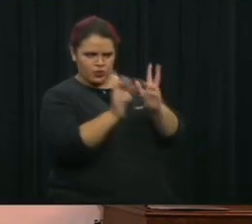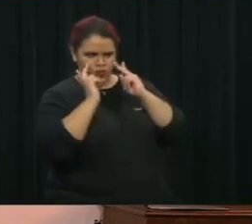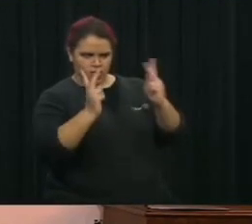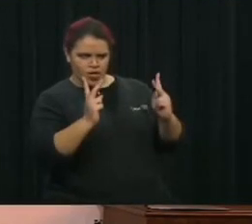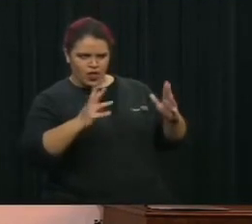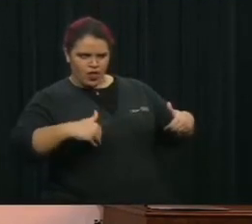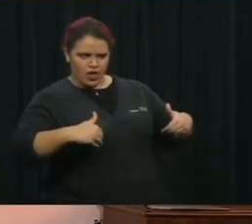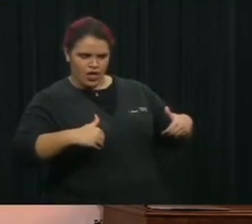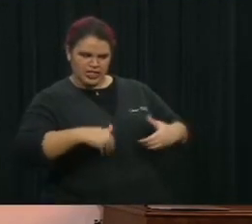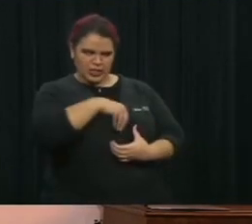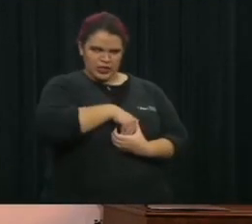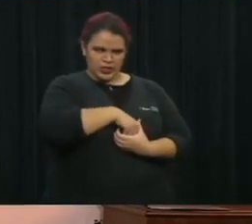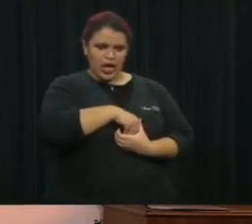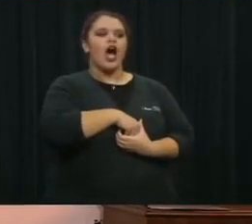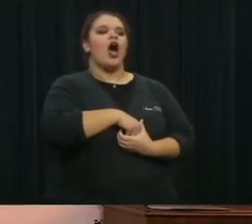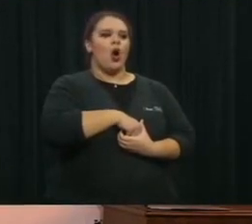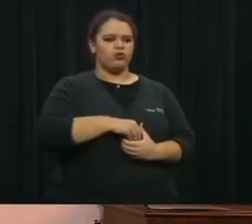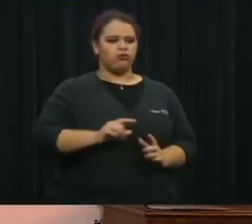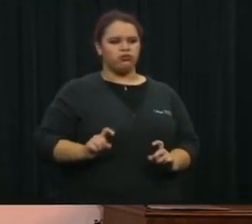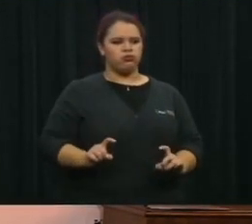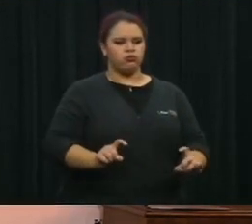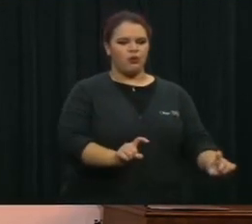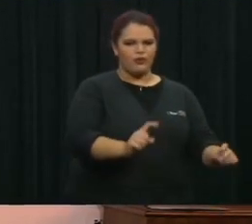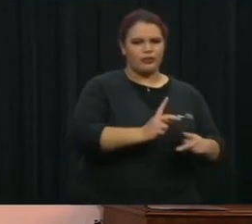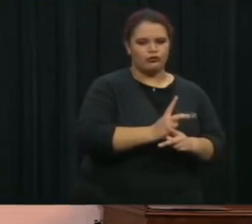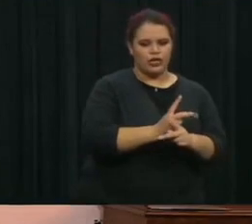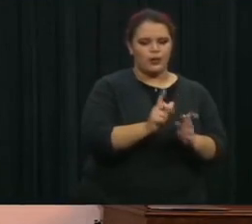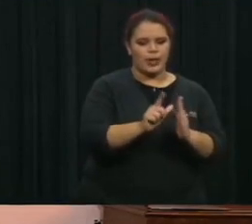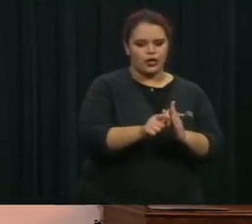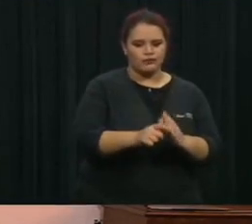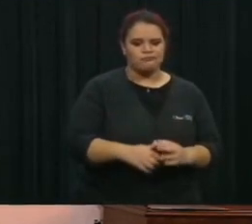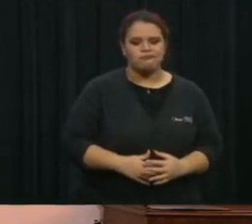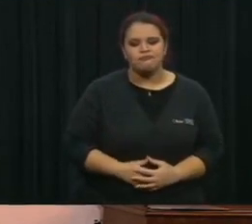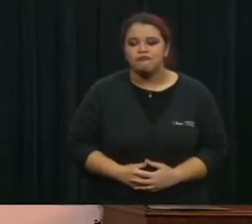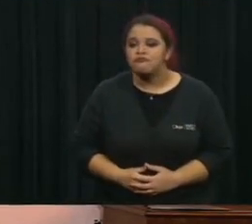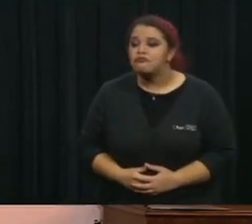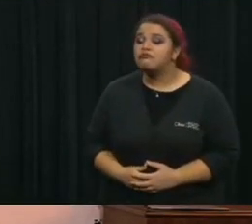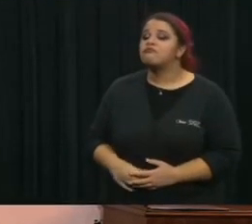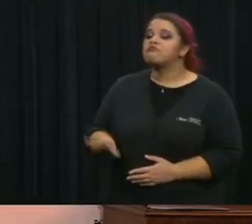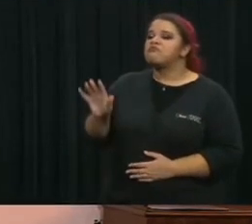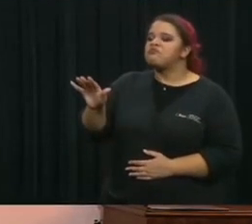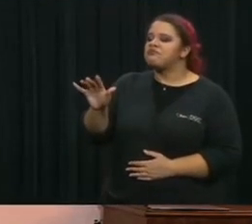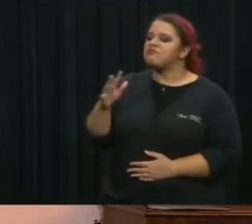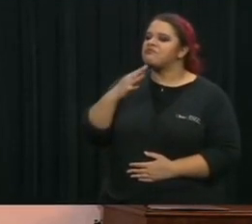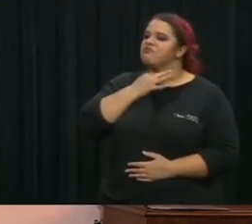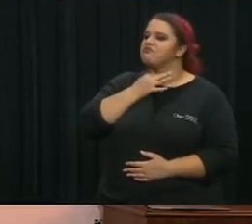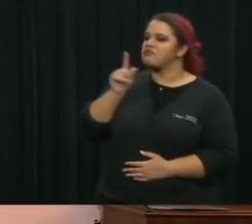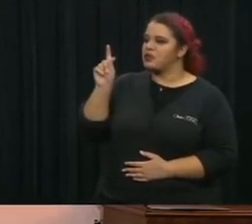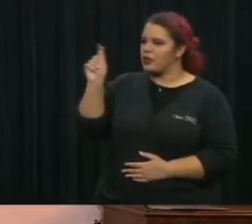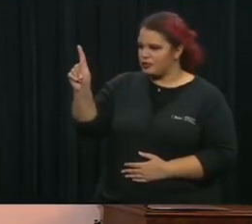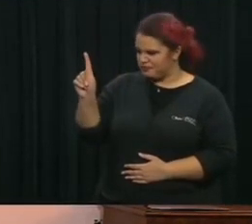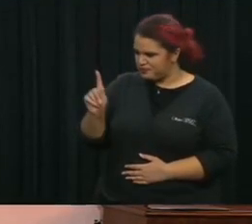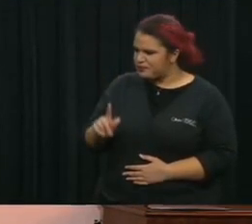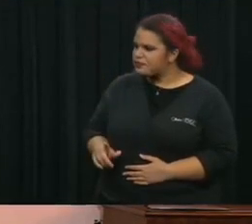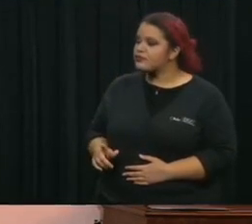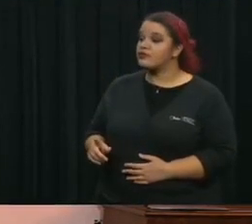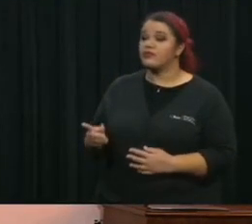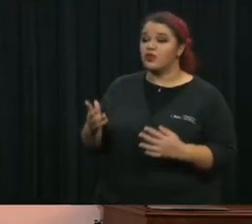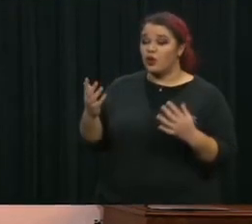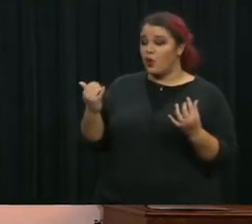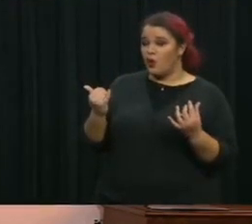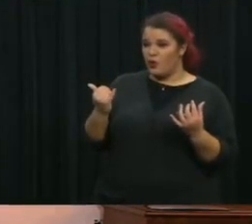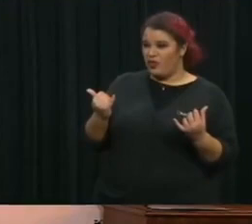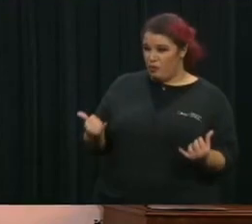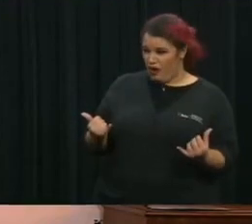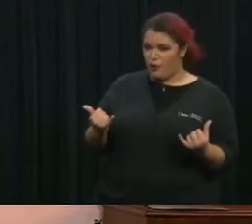Jessie Balmer with the Cincinnati Enquirer. I guess in light of what we know about the importance of physical distancing, can we safely hold an in-person